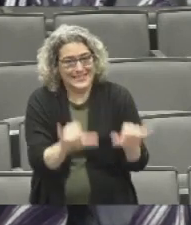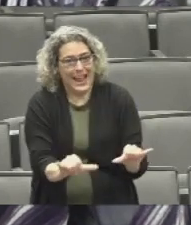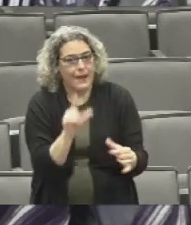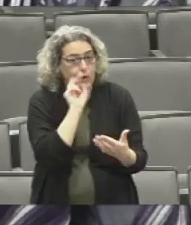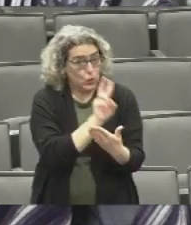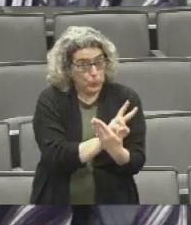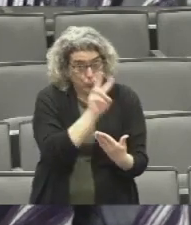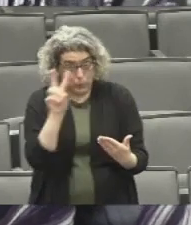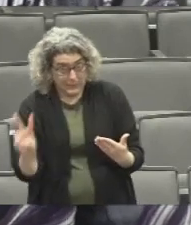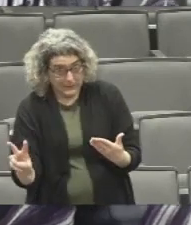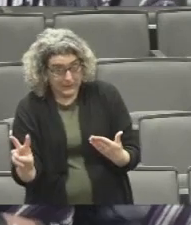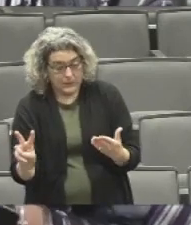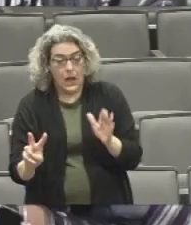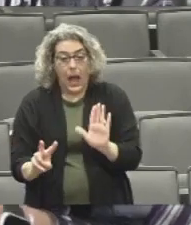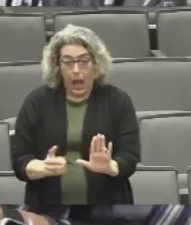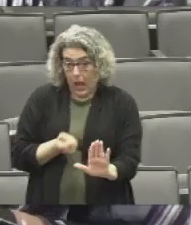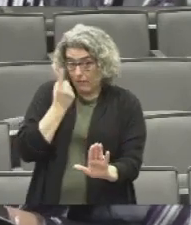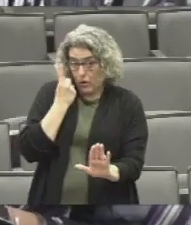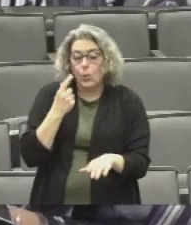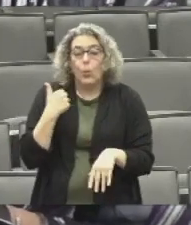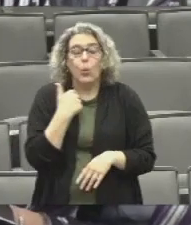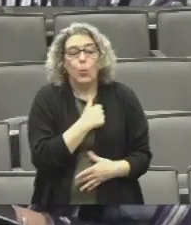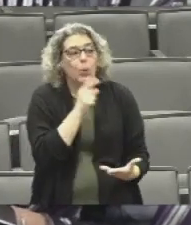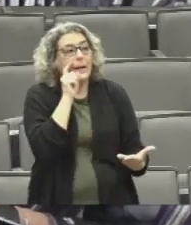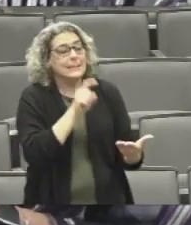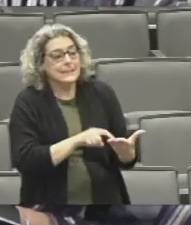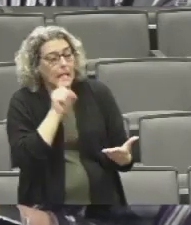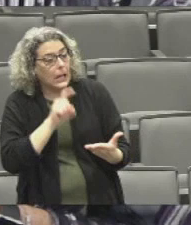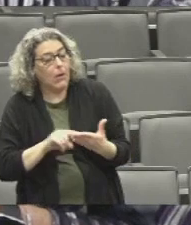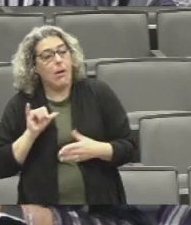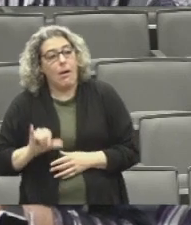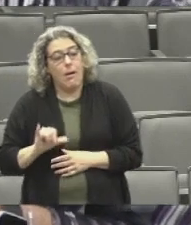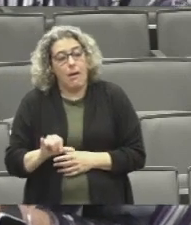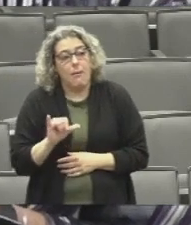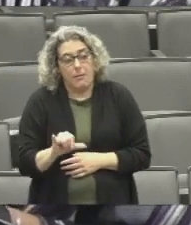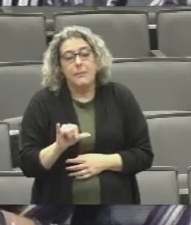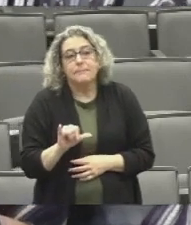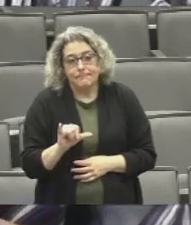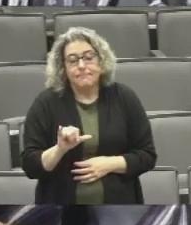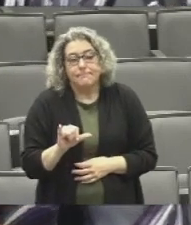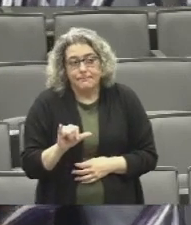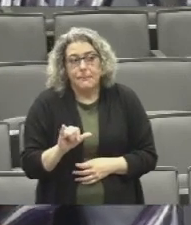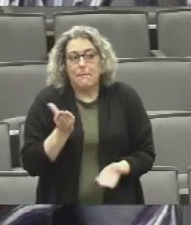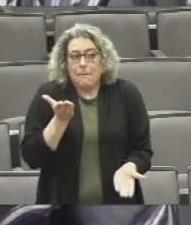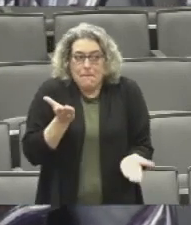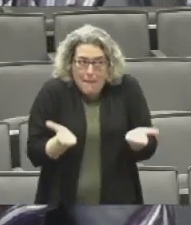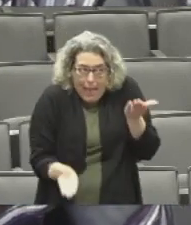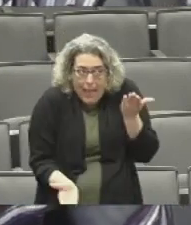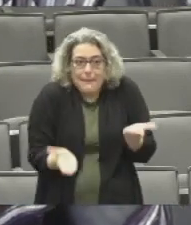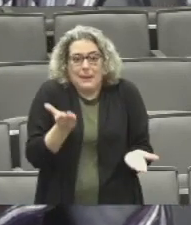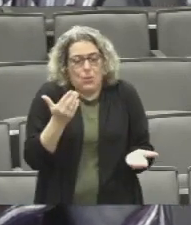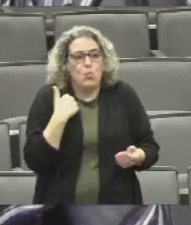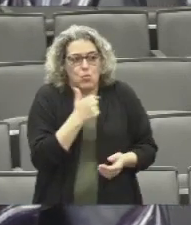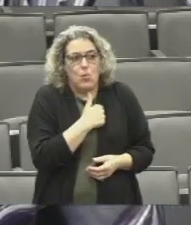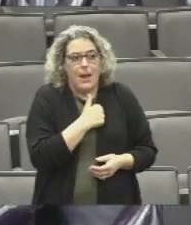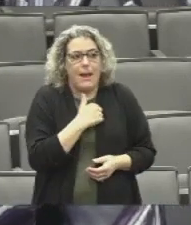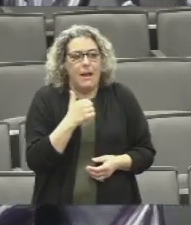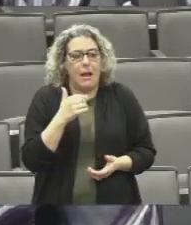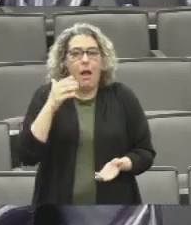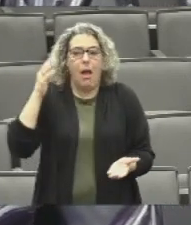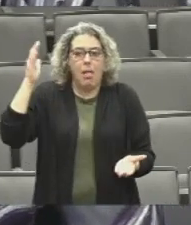2 weeks. However, what we are seeing is there may be a time that we have